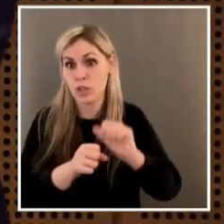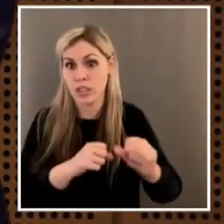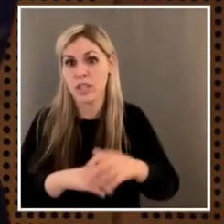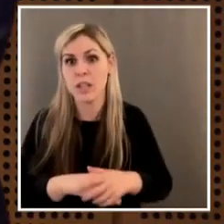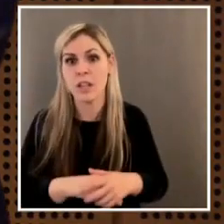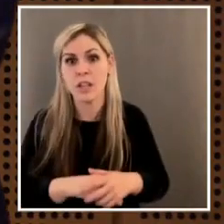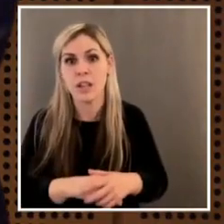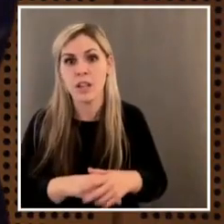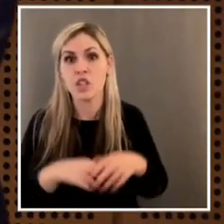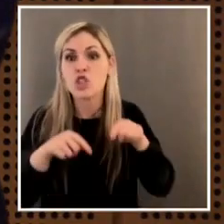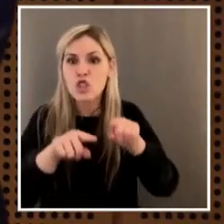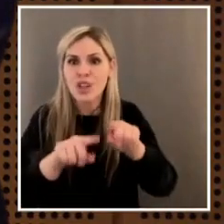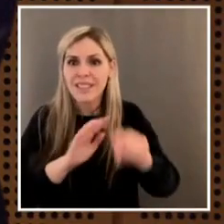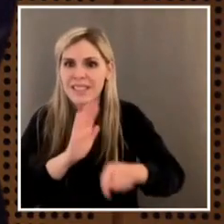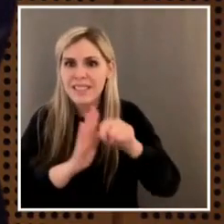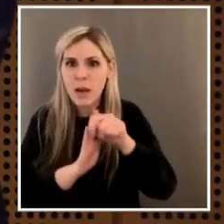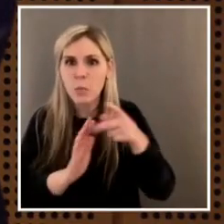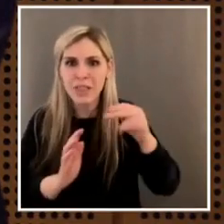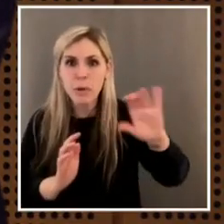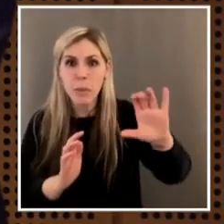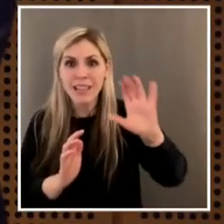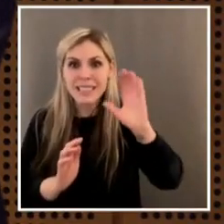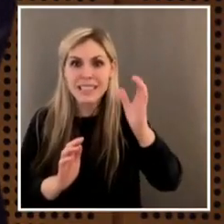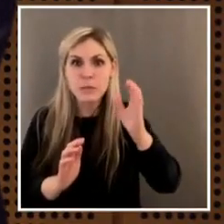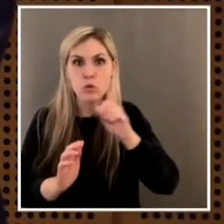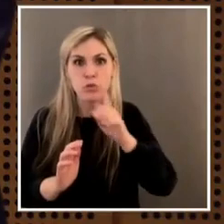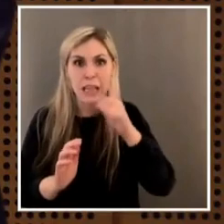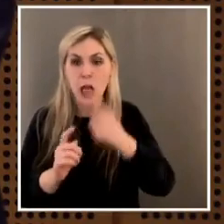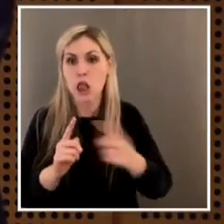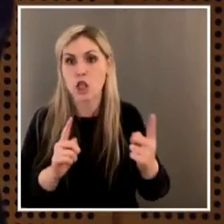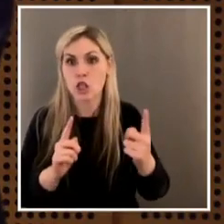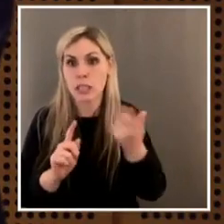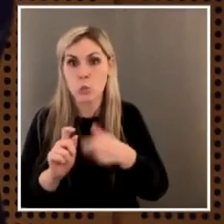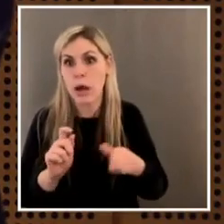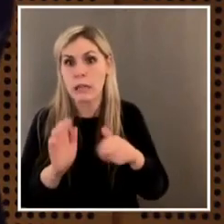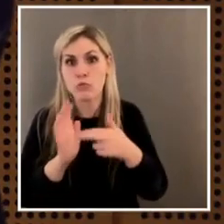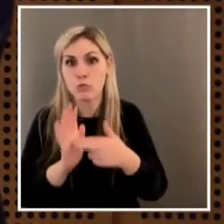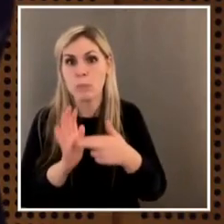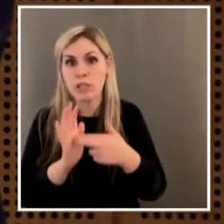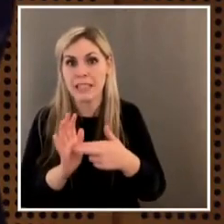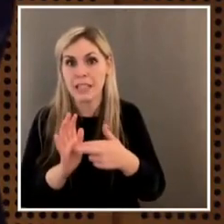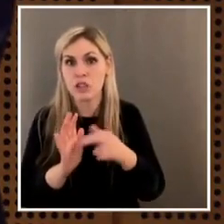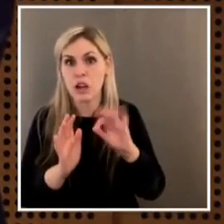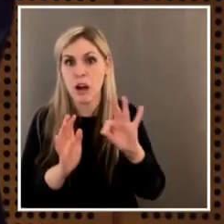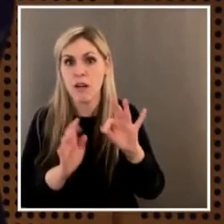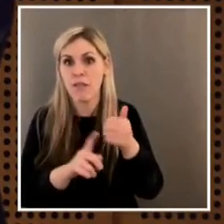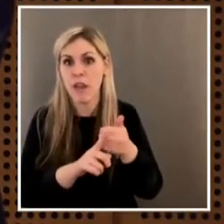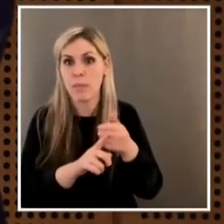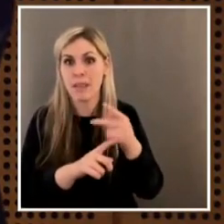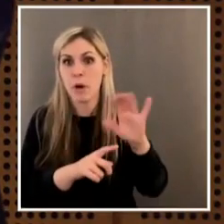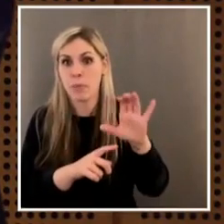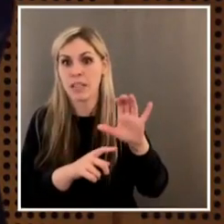an age when the public seems allergic to any representation of them in the public square?